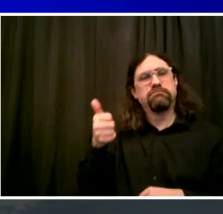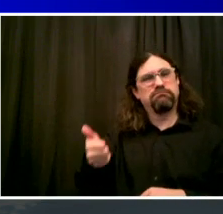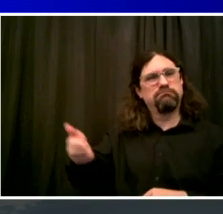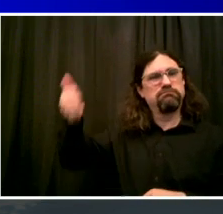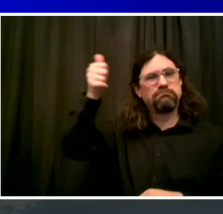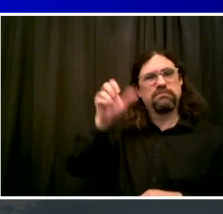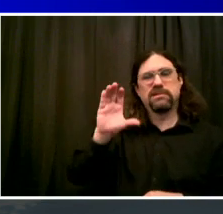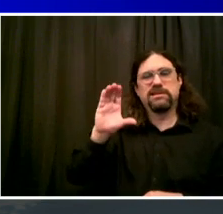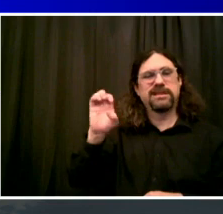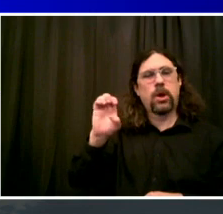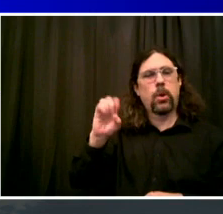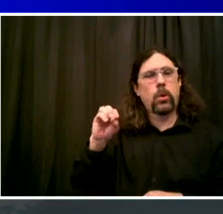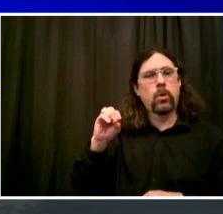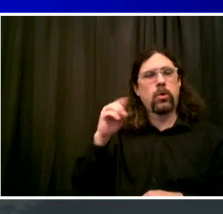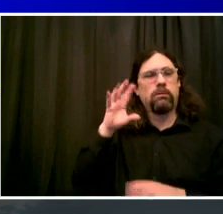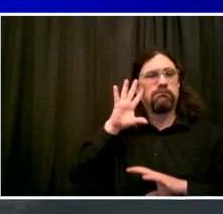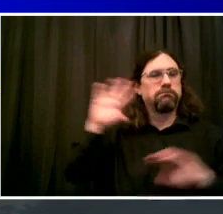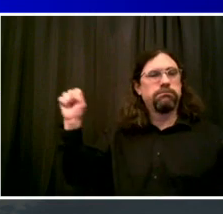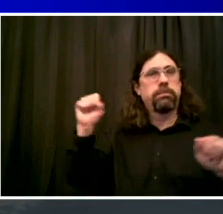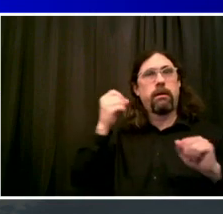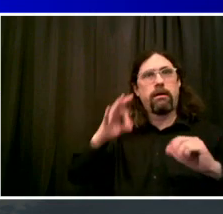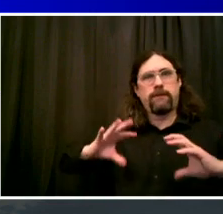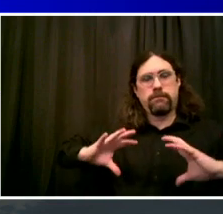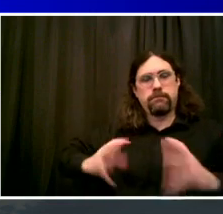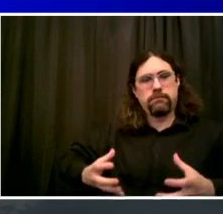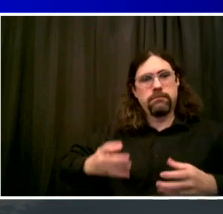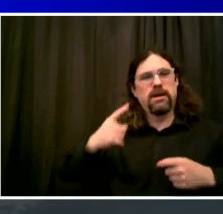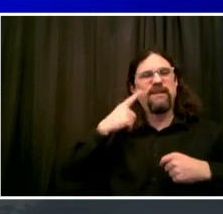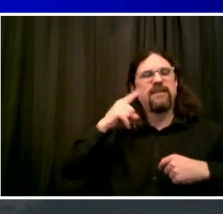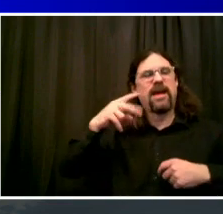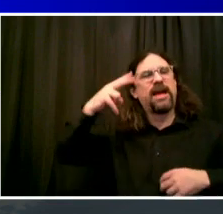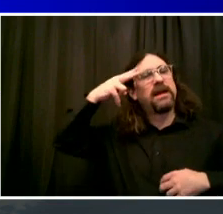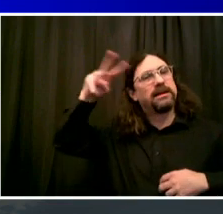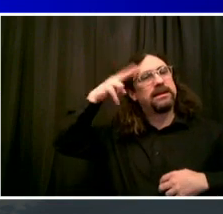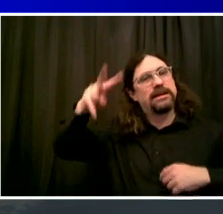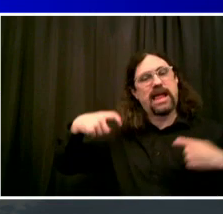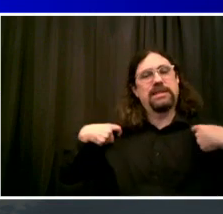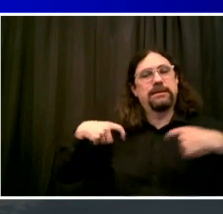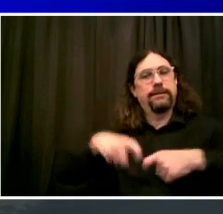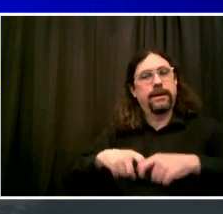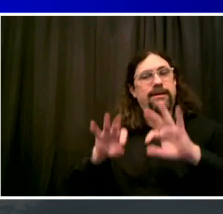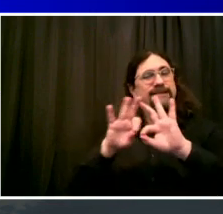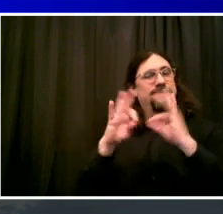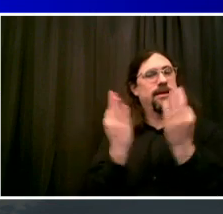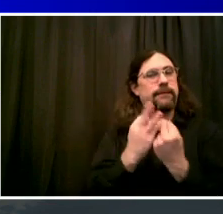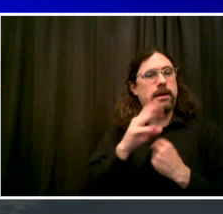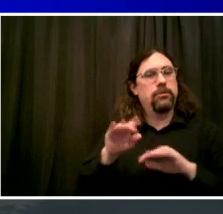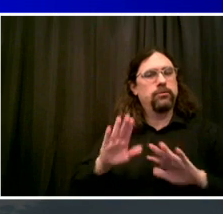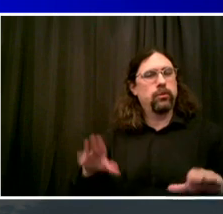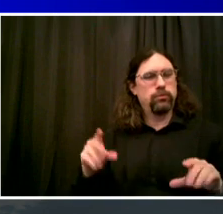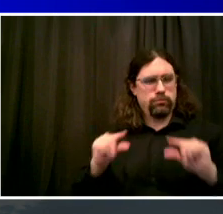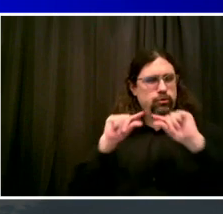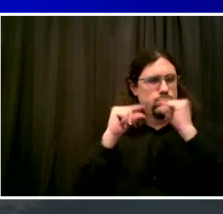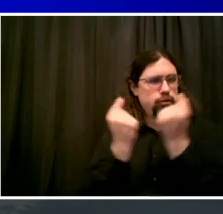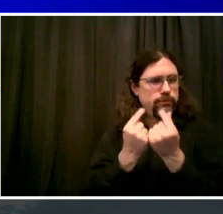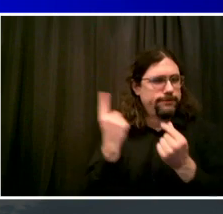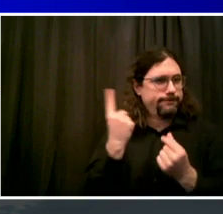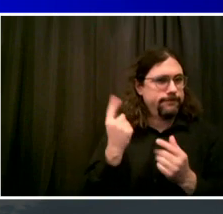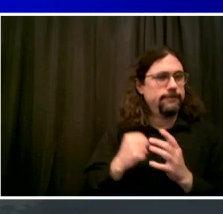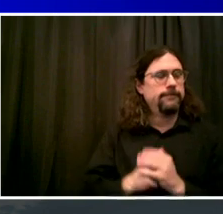very beginning of the administration, we had a senior advisory group in 2014 that helped us figure out how to rapidly put